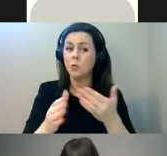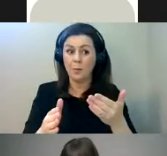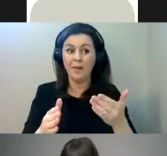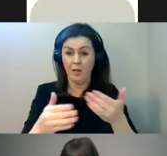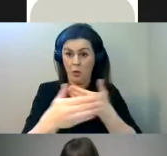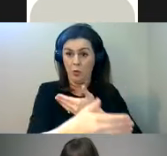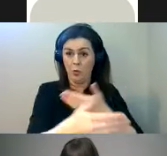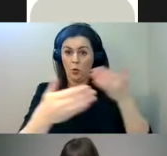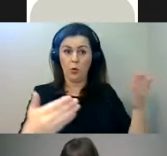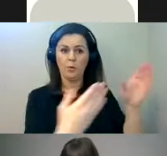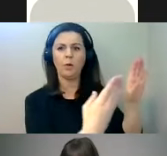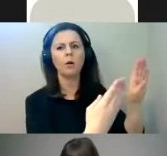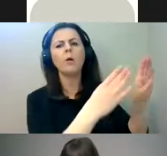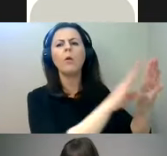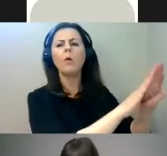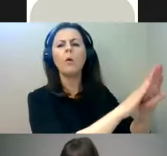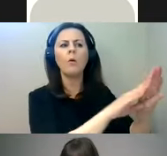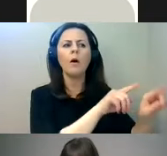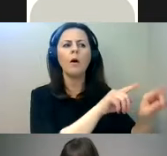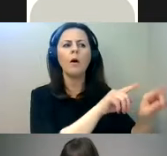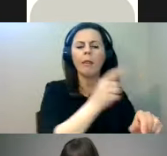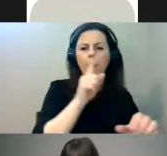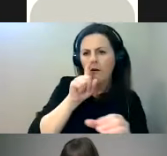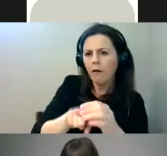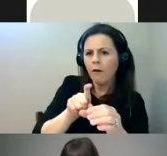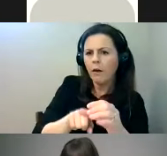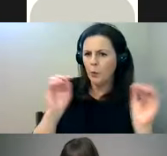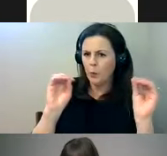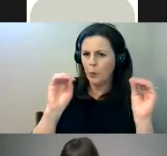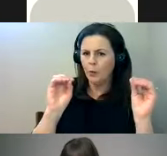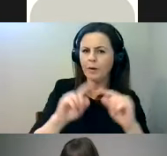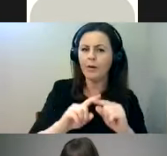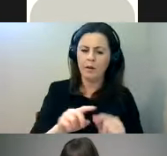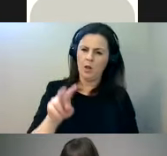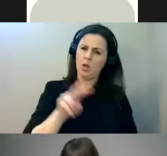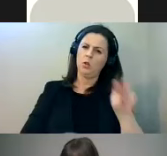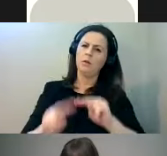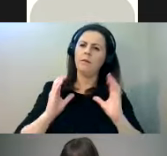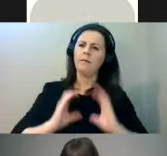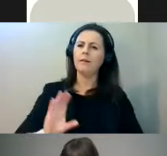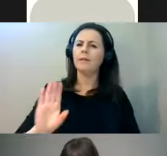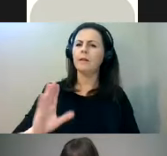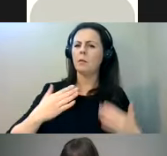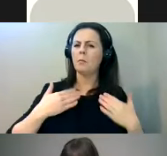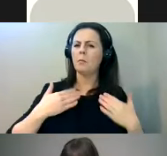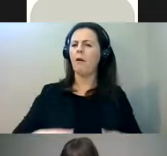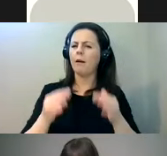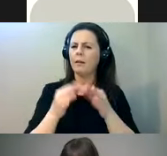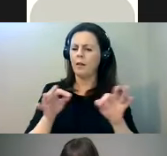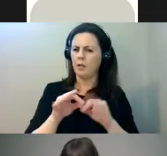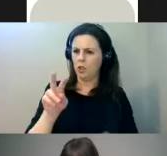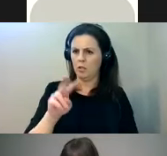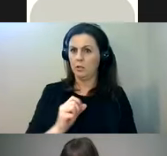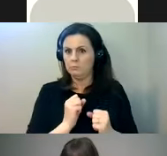nobody can overhear. And observe body language and, observe whether or